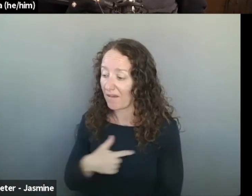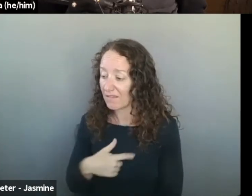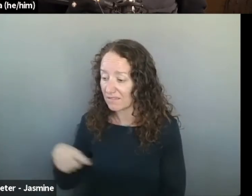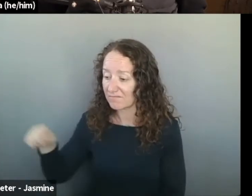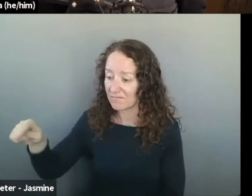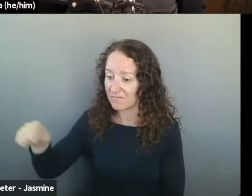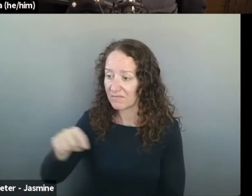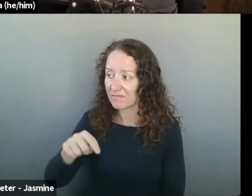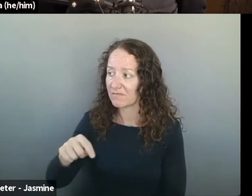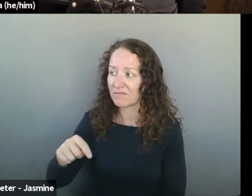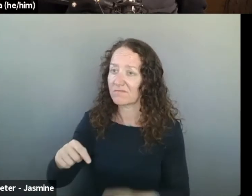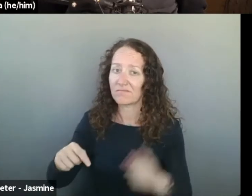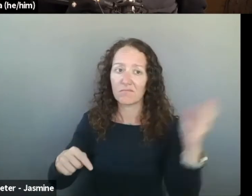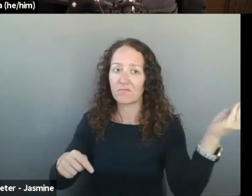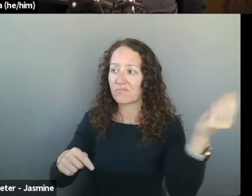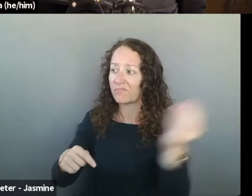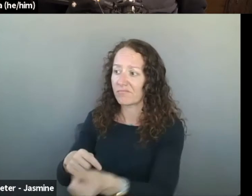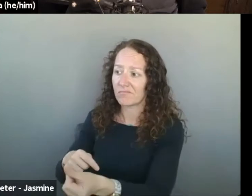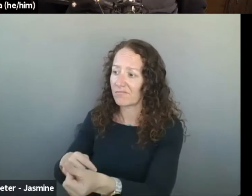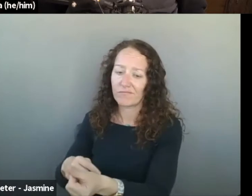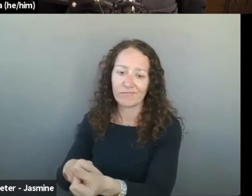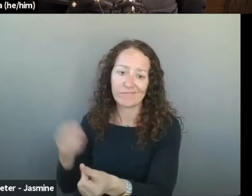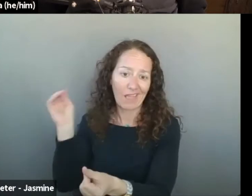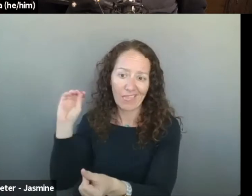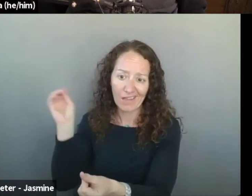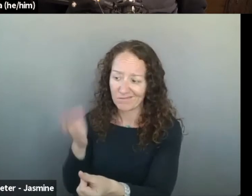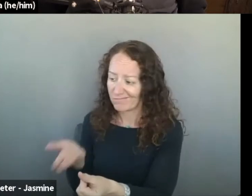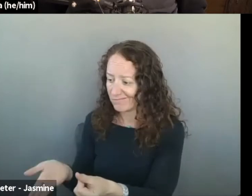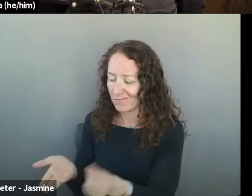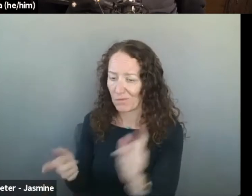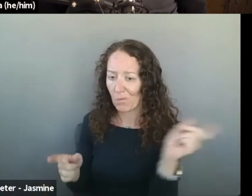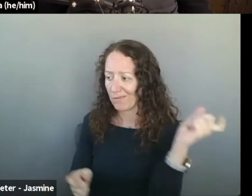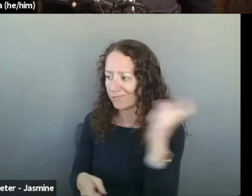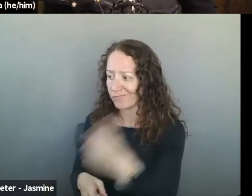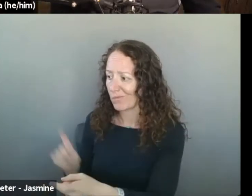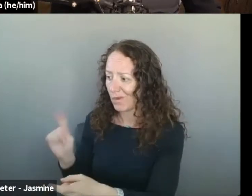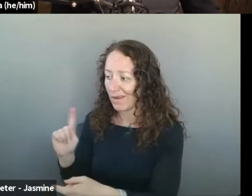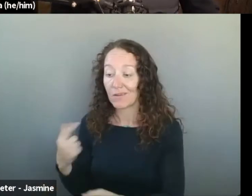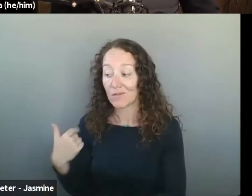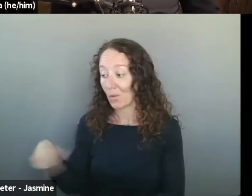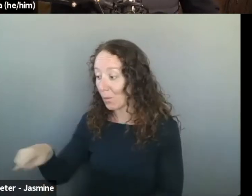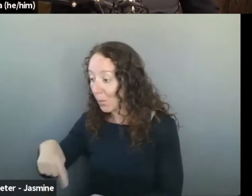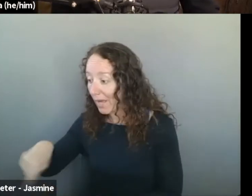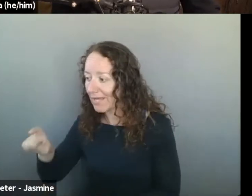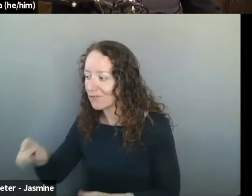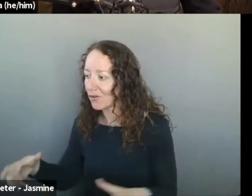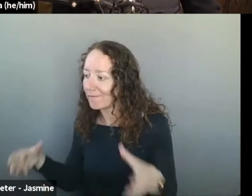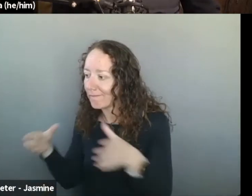to fund, right? So why don't we get together